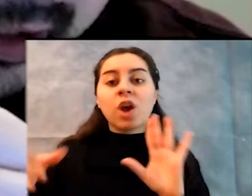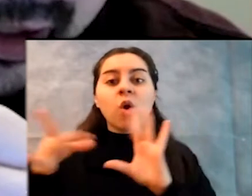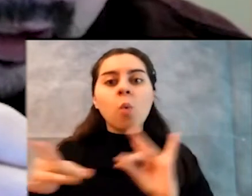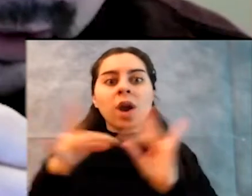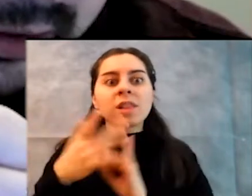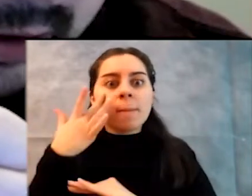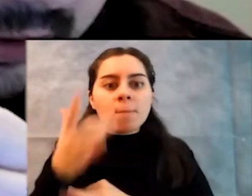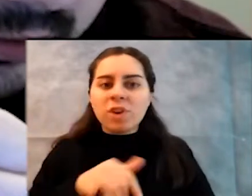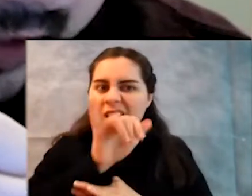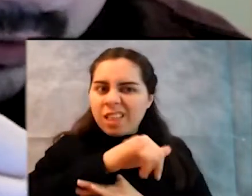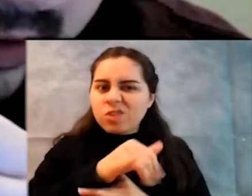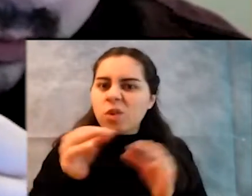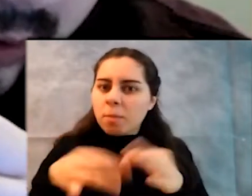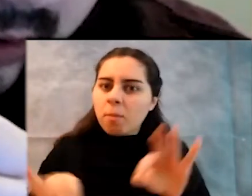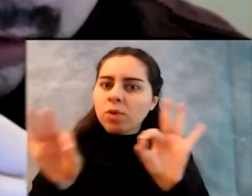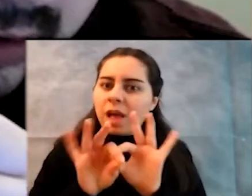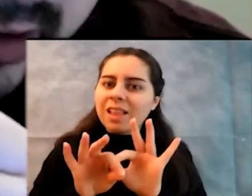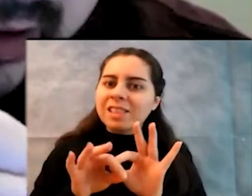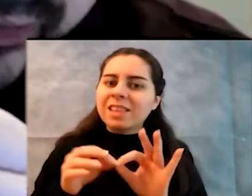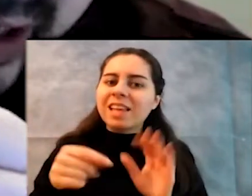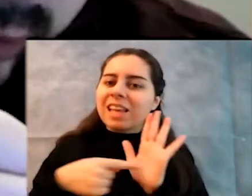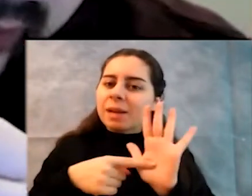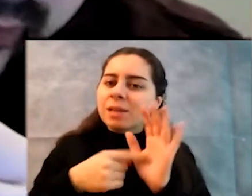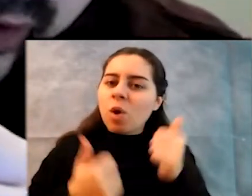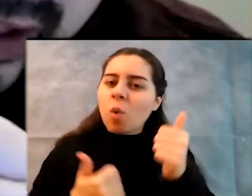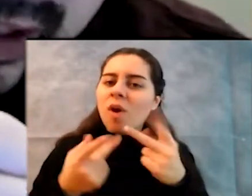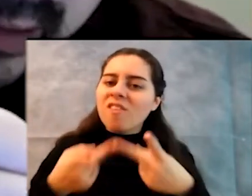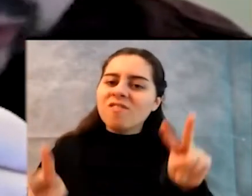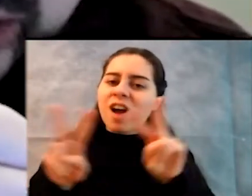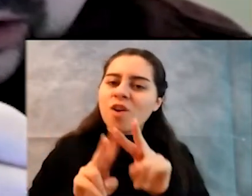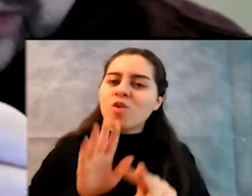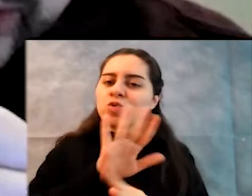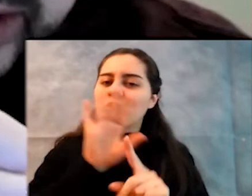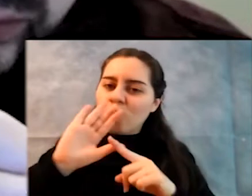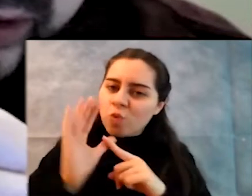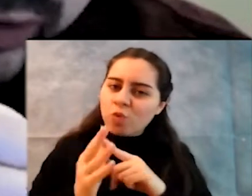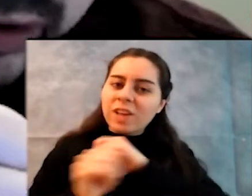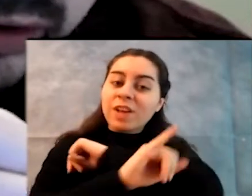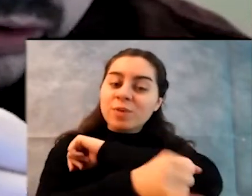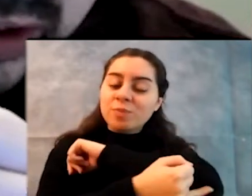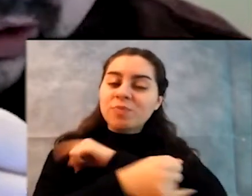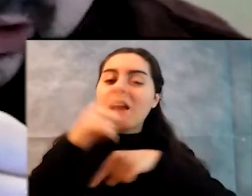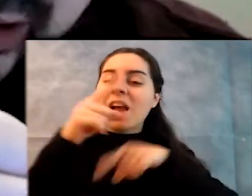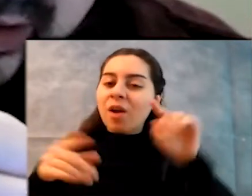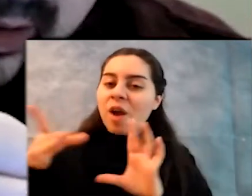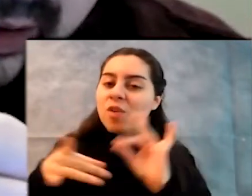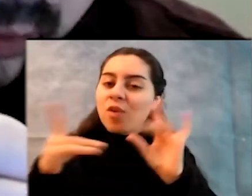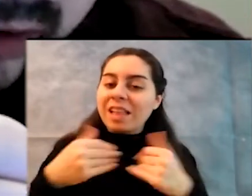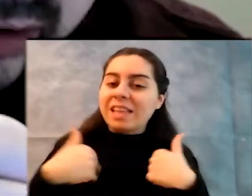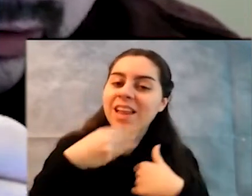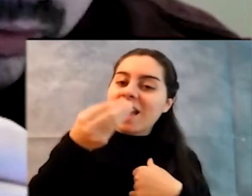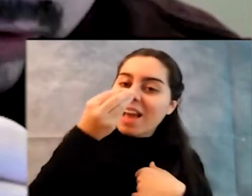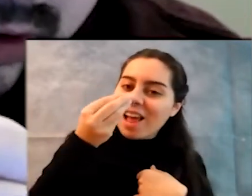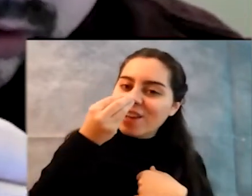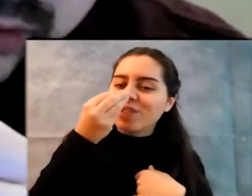tales and the Jíbaro cultural values they impart. These vibrant, funny, and poignant stories will give readers unique insights into